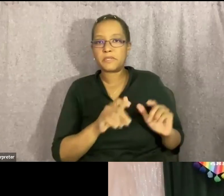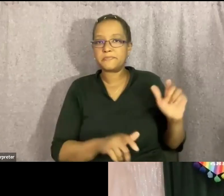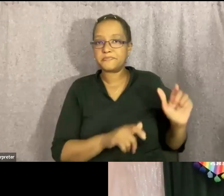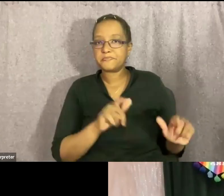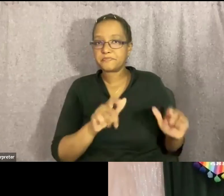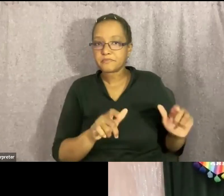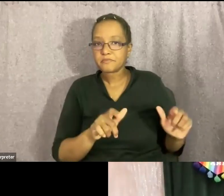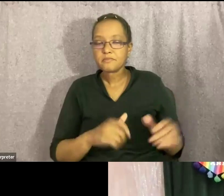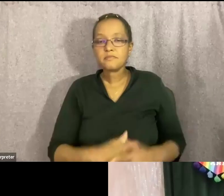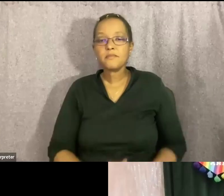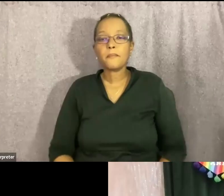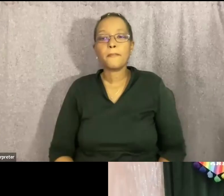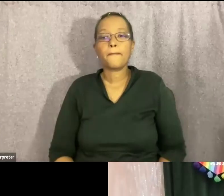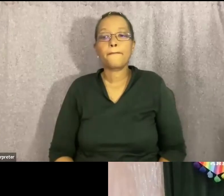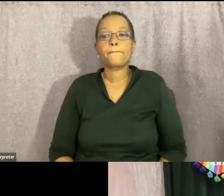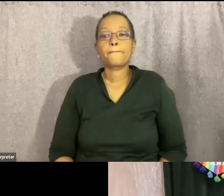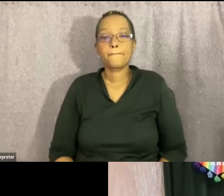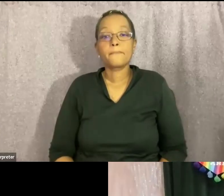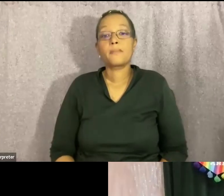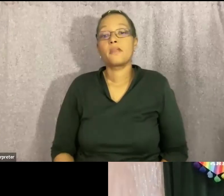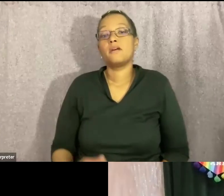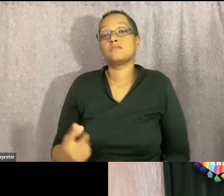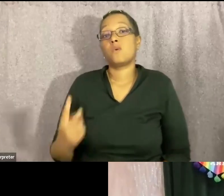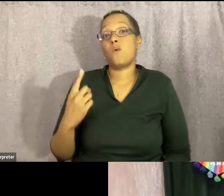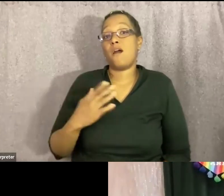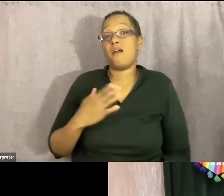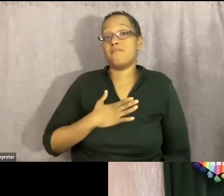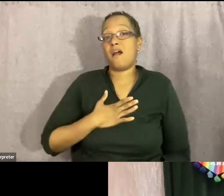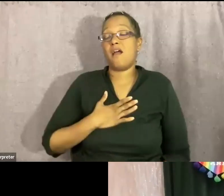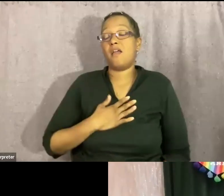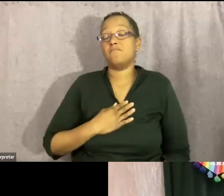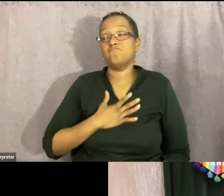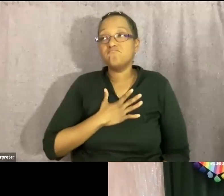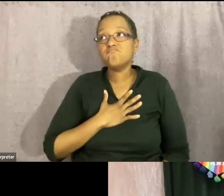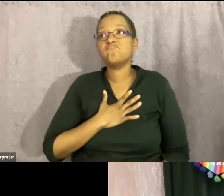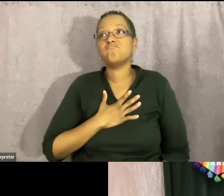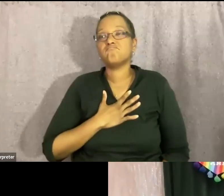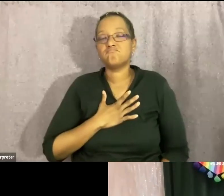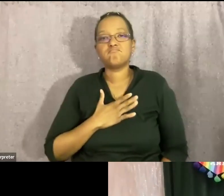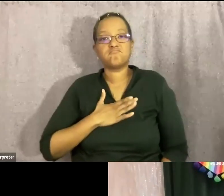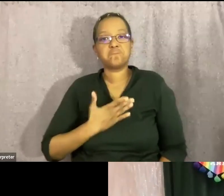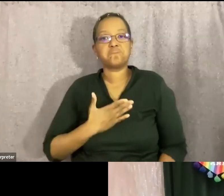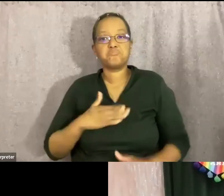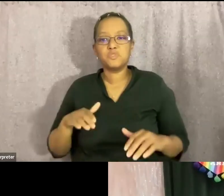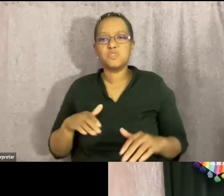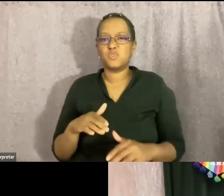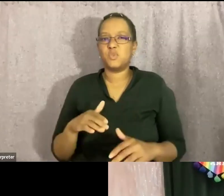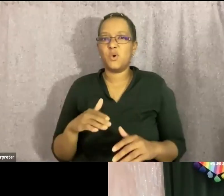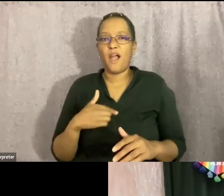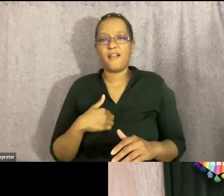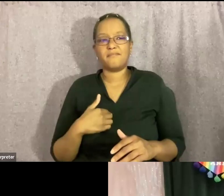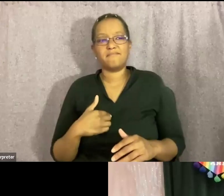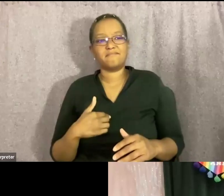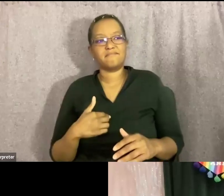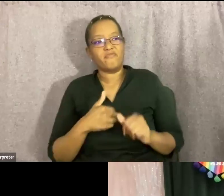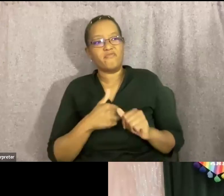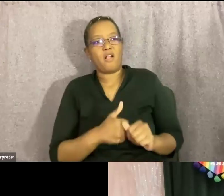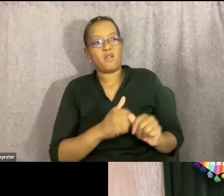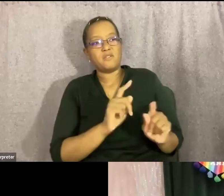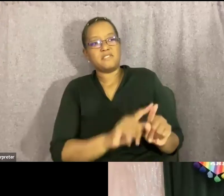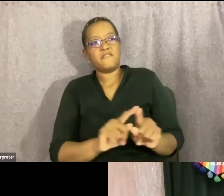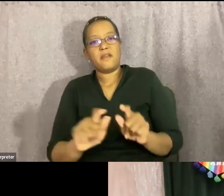don't know. And so I think people get wrong that intersectionality only applies to like certain identities. I